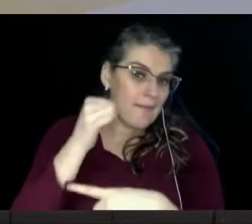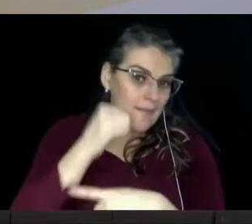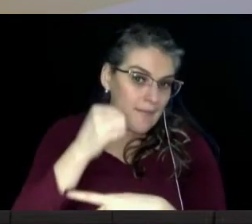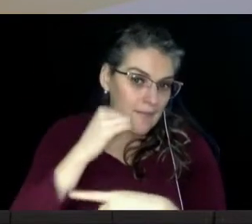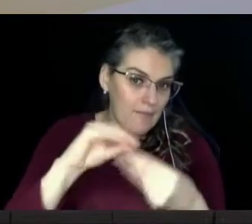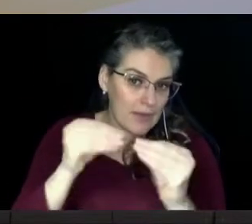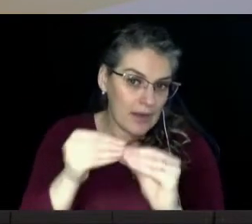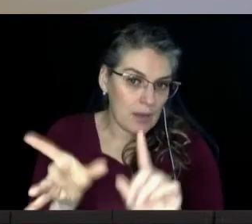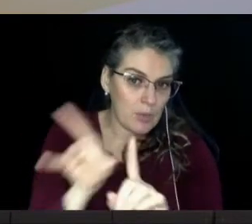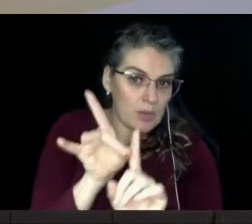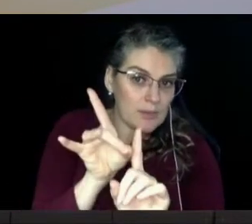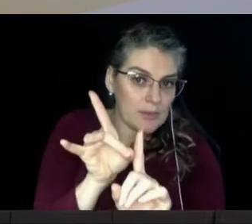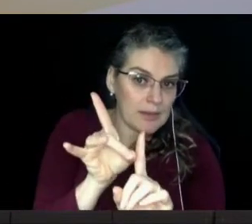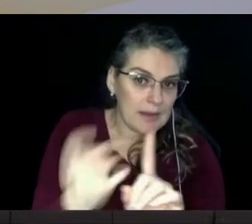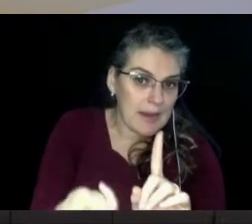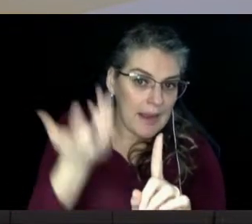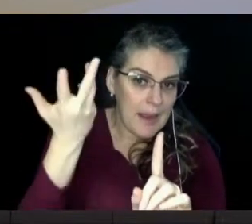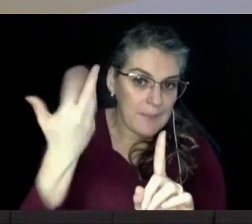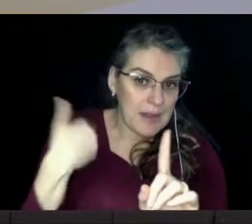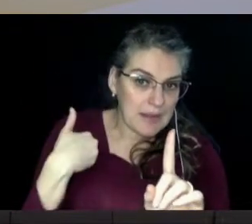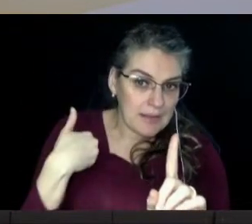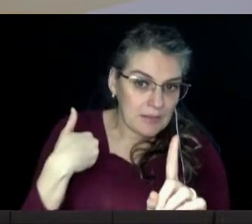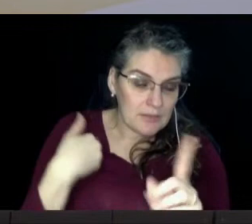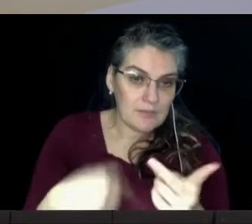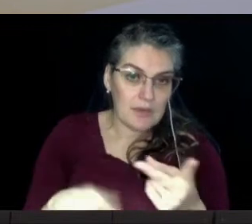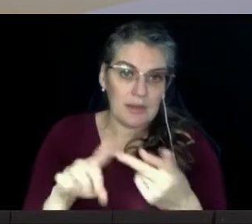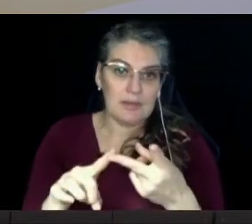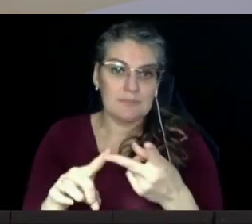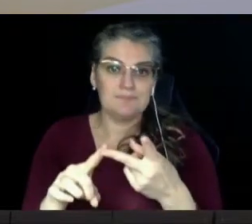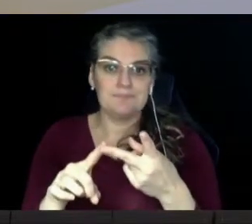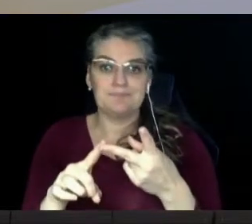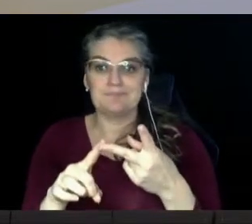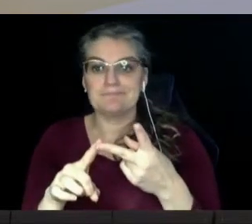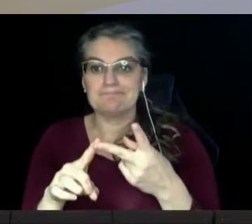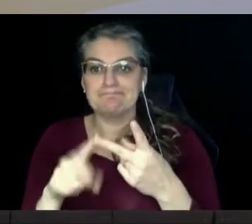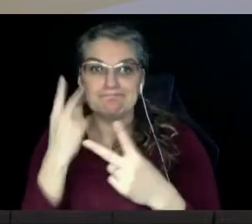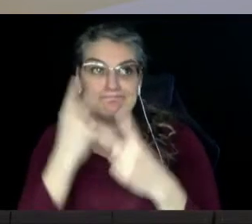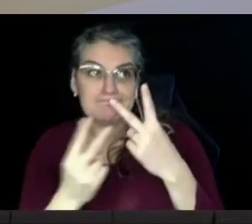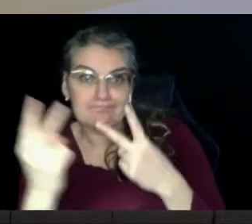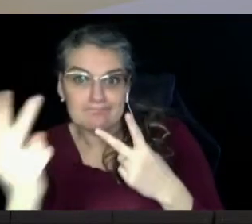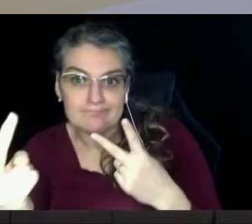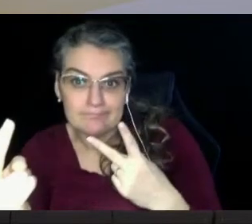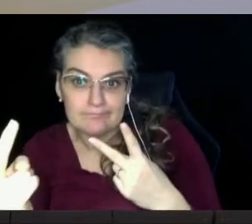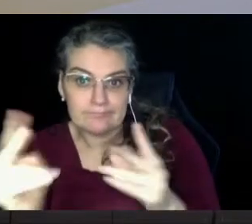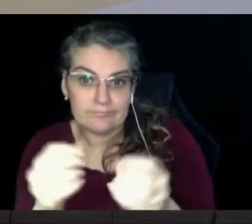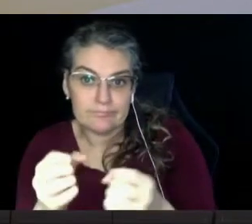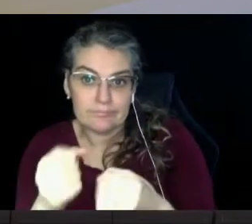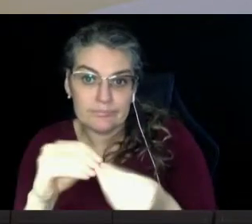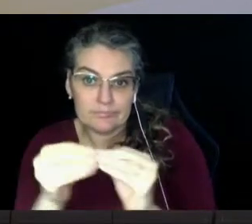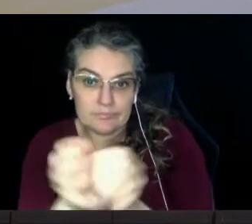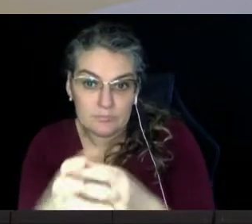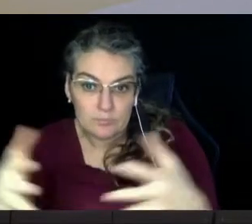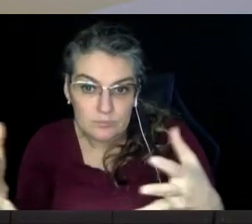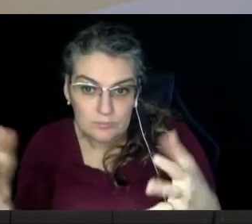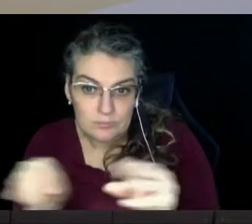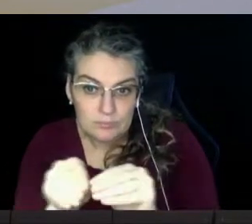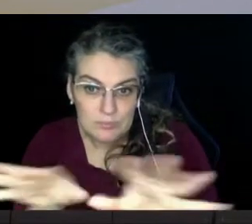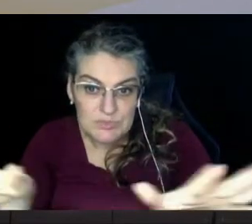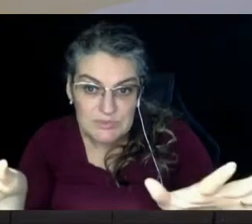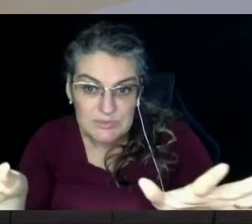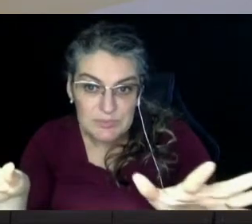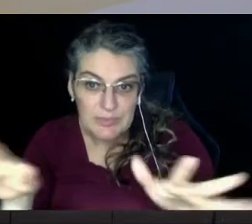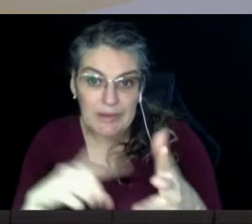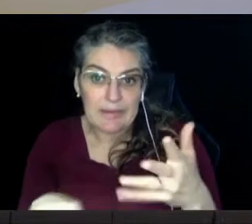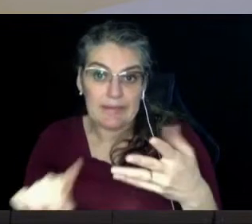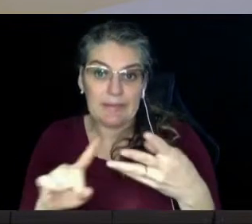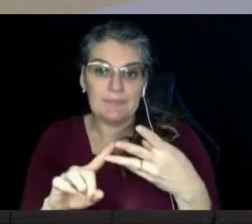rolling average of so many days, we've talked about some of the criteria that epidemiologically